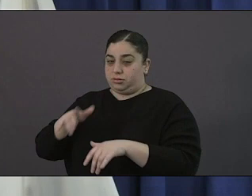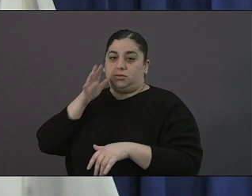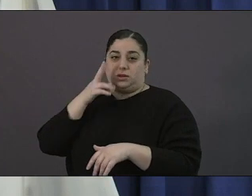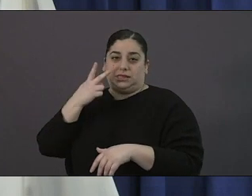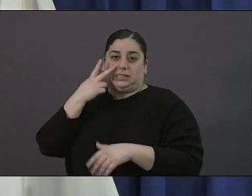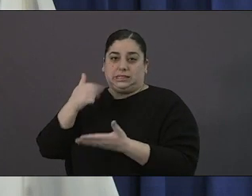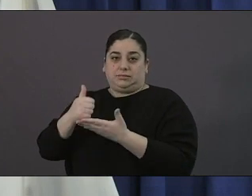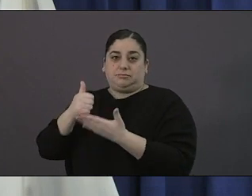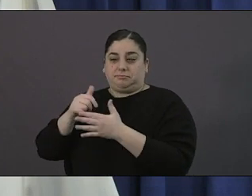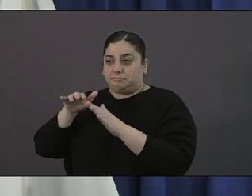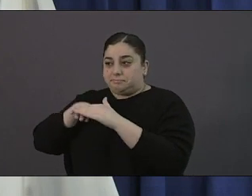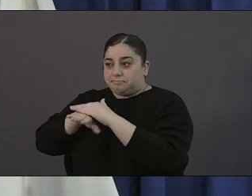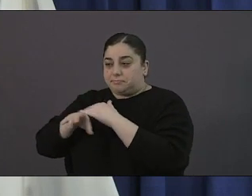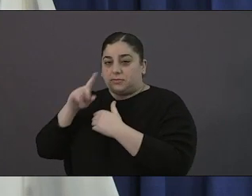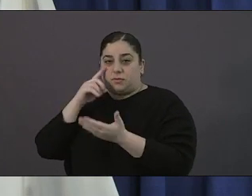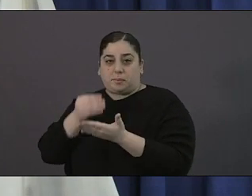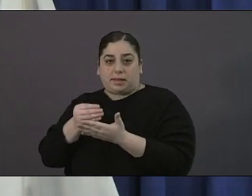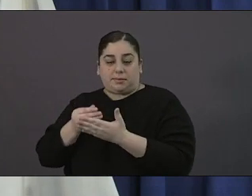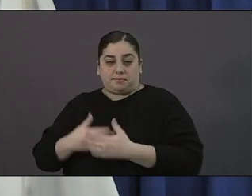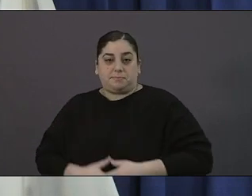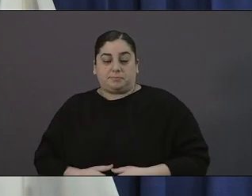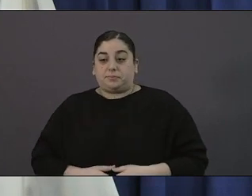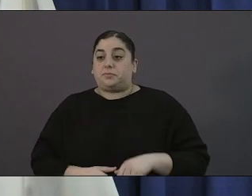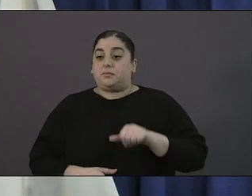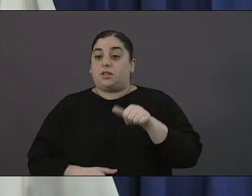i'm here can you guys hear me i can hear you go ahead kasha